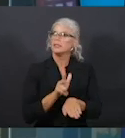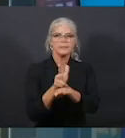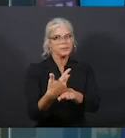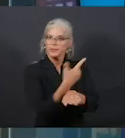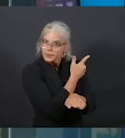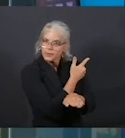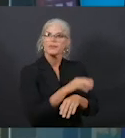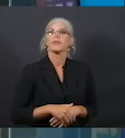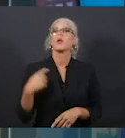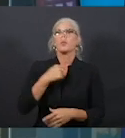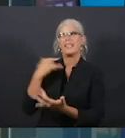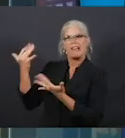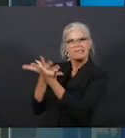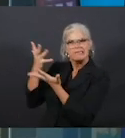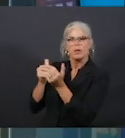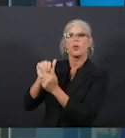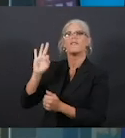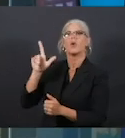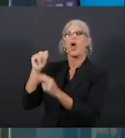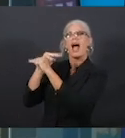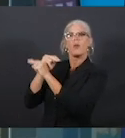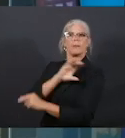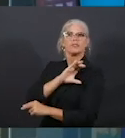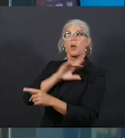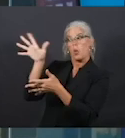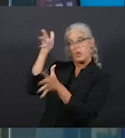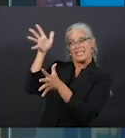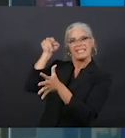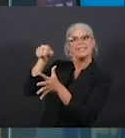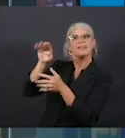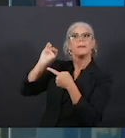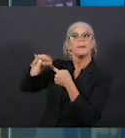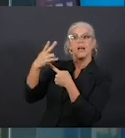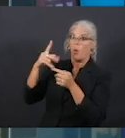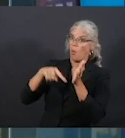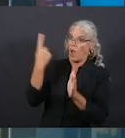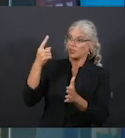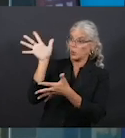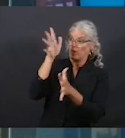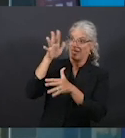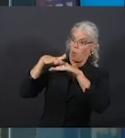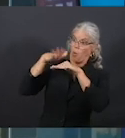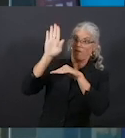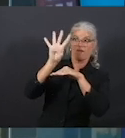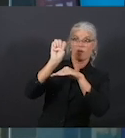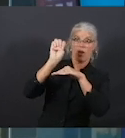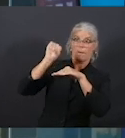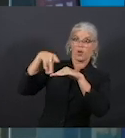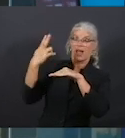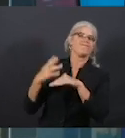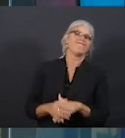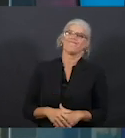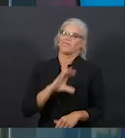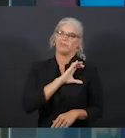law enforcement. As soon as the wind reaches sustained 40 miles per hour, law enforcement officers will begin to close those